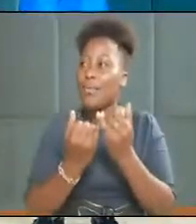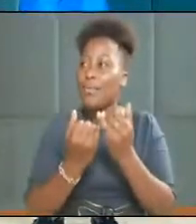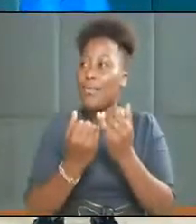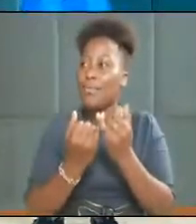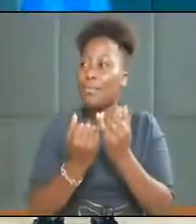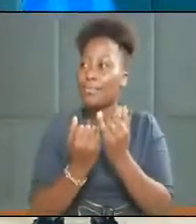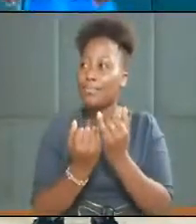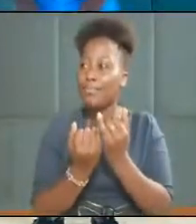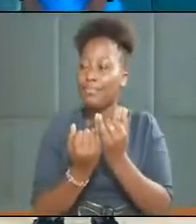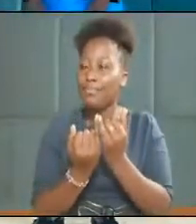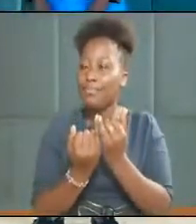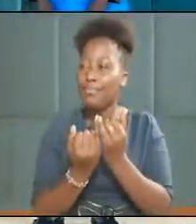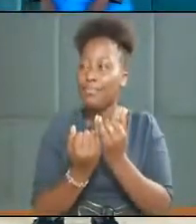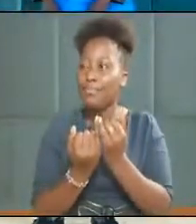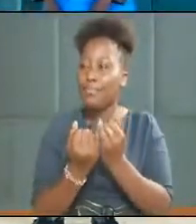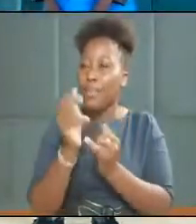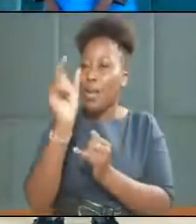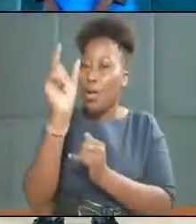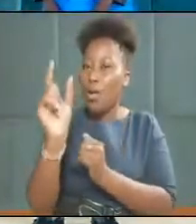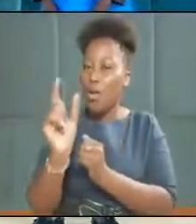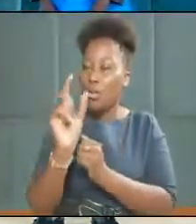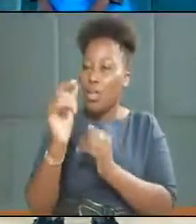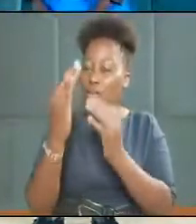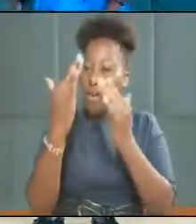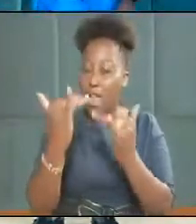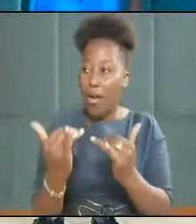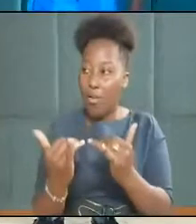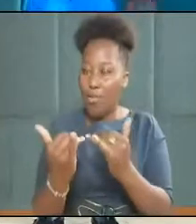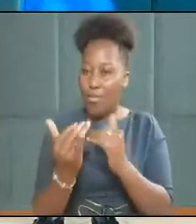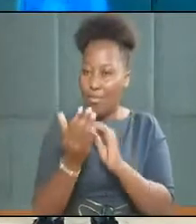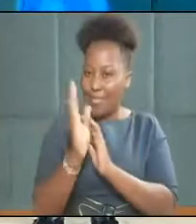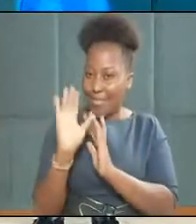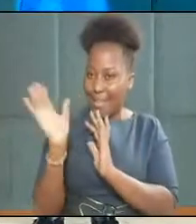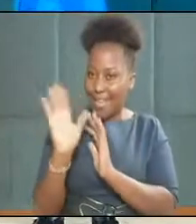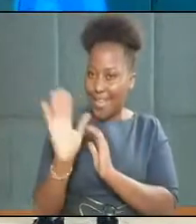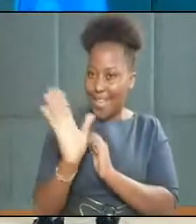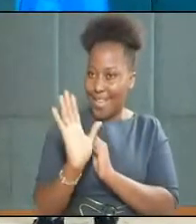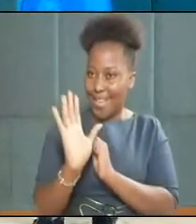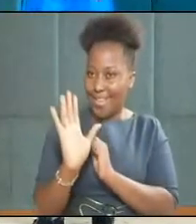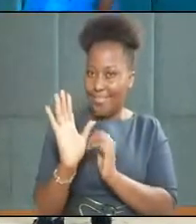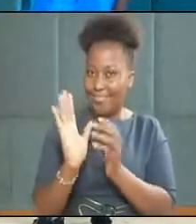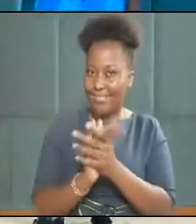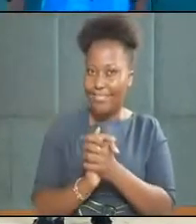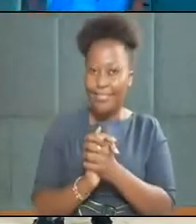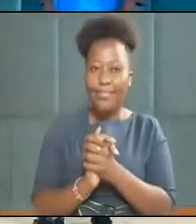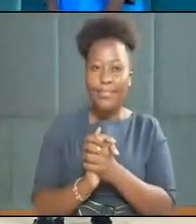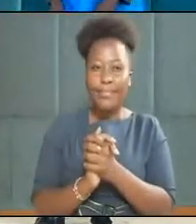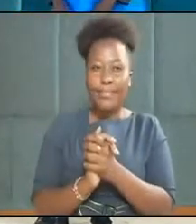Exalting the cross. For now, bye.